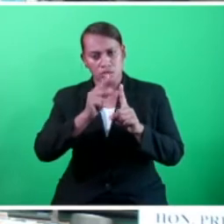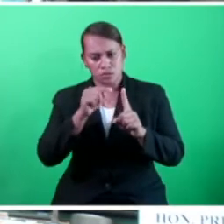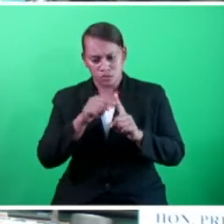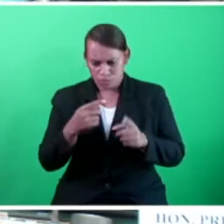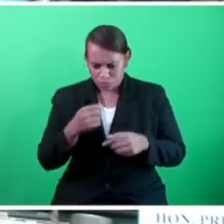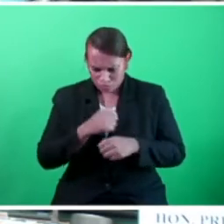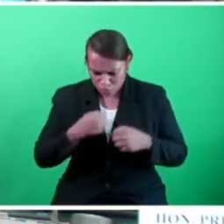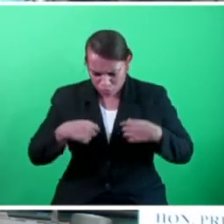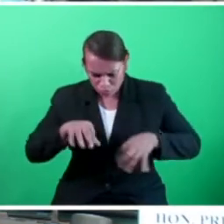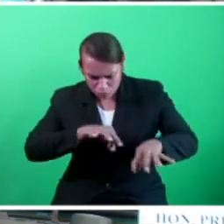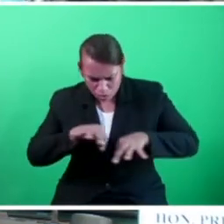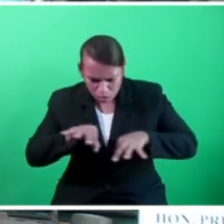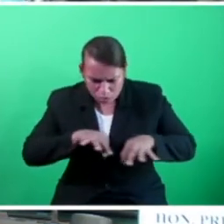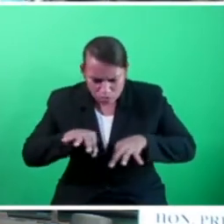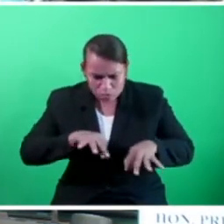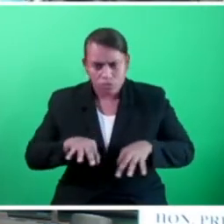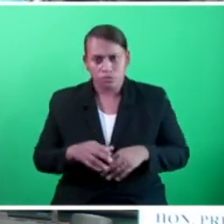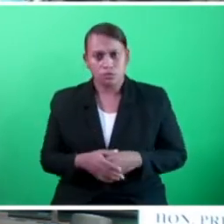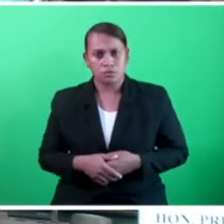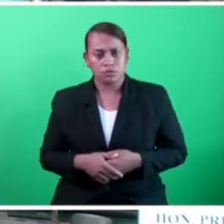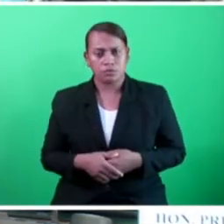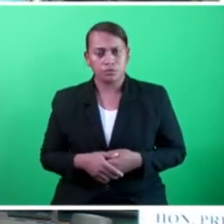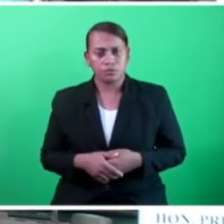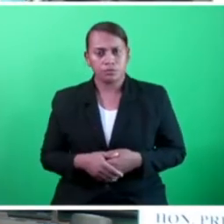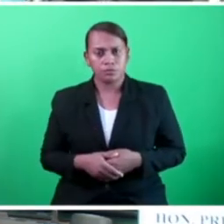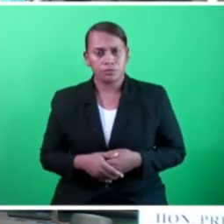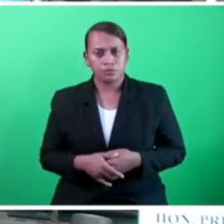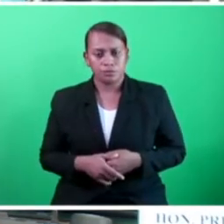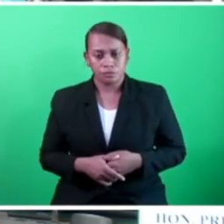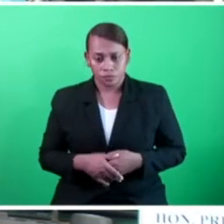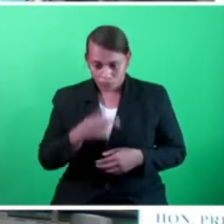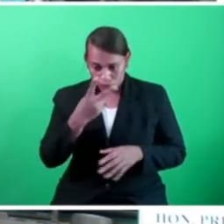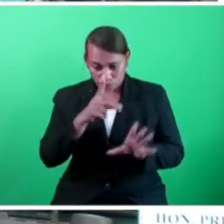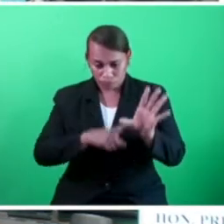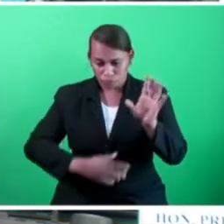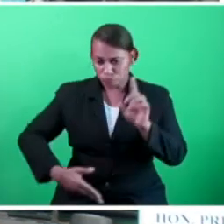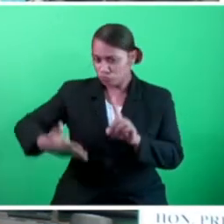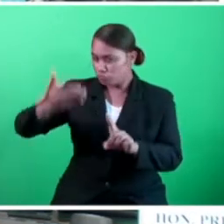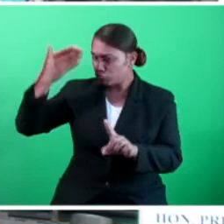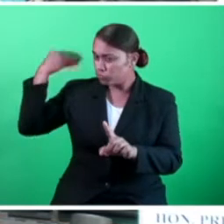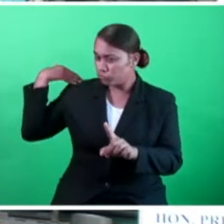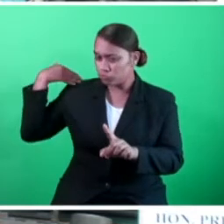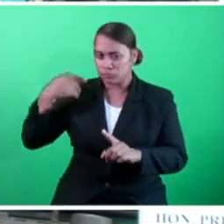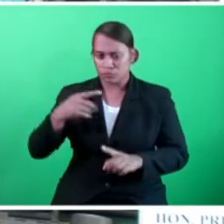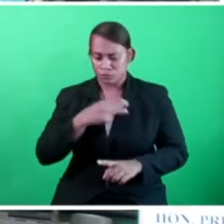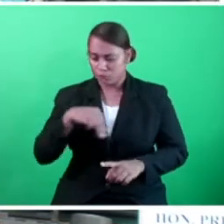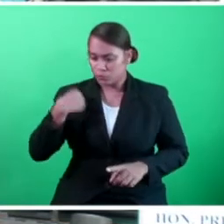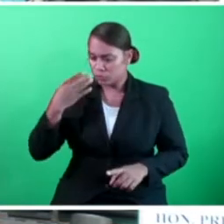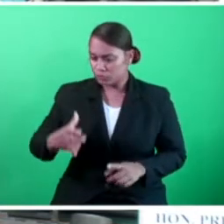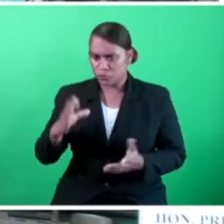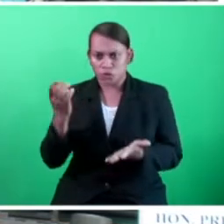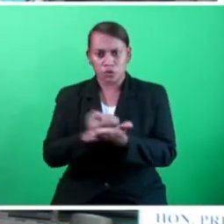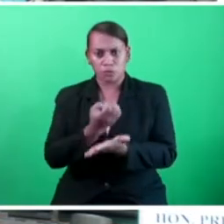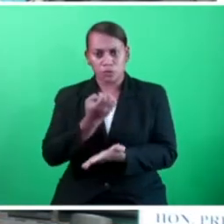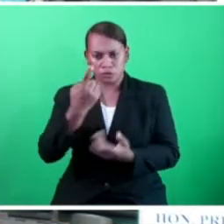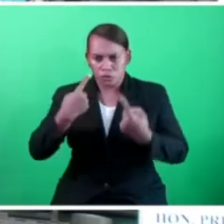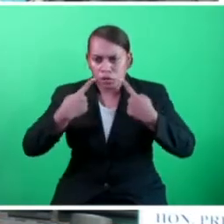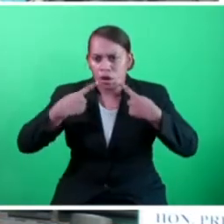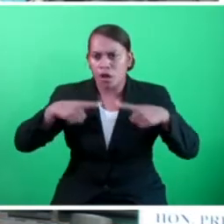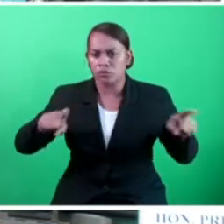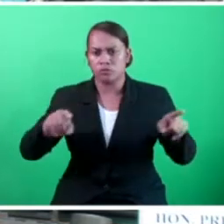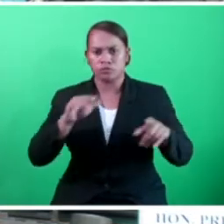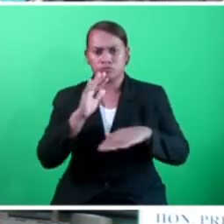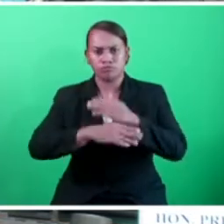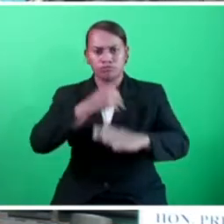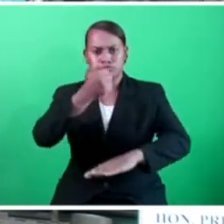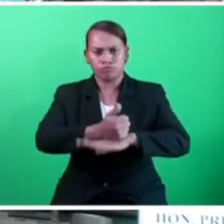Environment. Mr. Speaker, 2 years ago, the Honourable Minister of Economy announced the establishment of this new